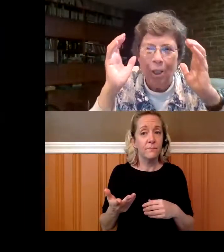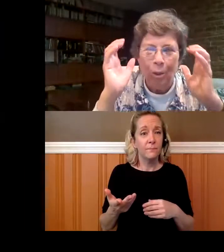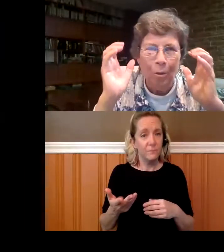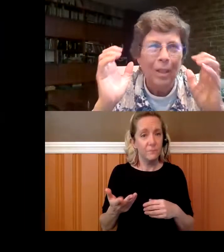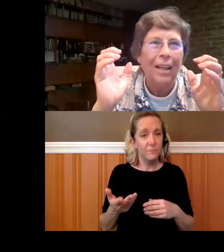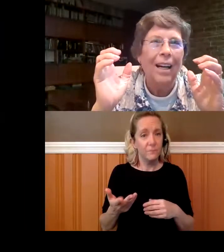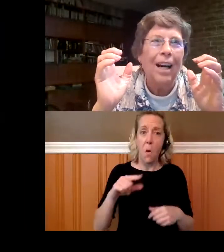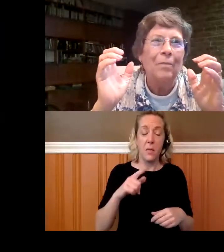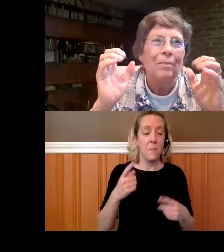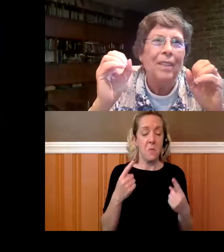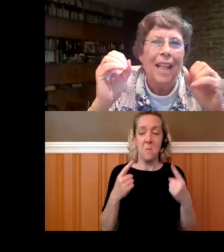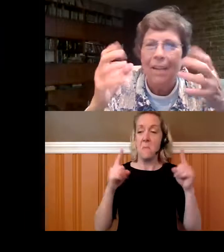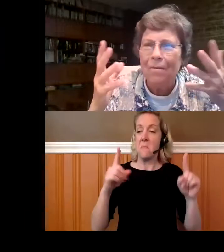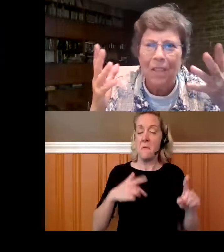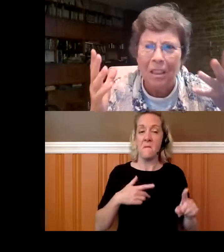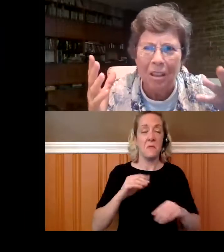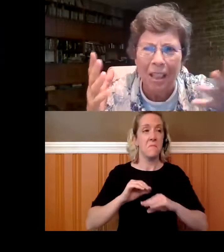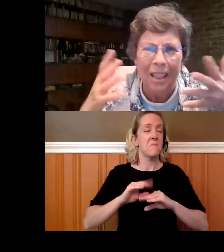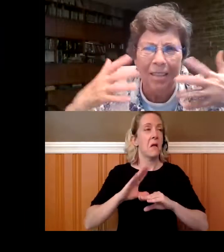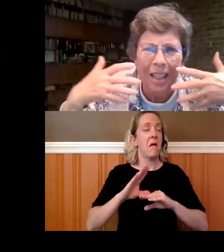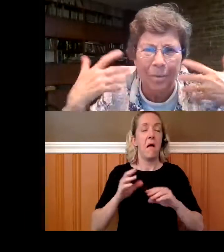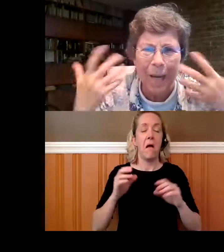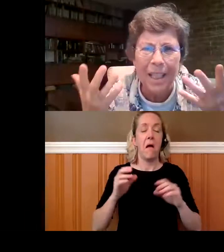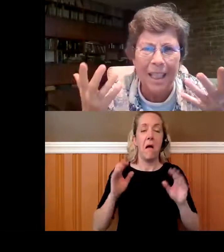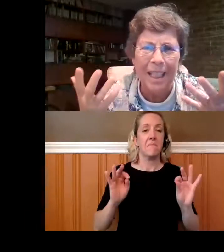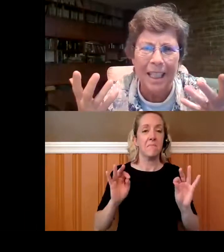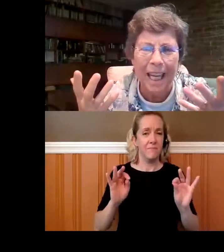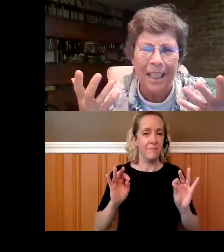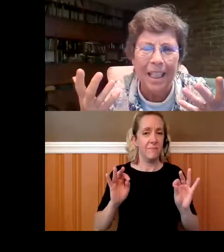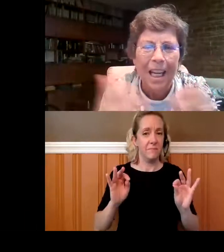good and make this a success. And so I'm